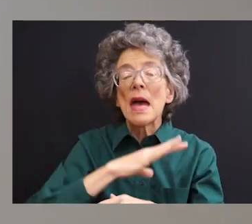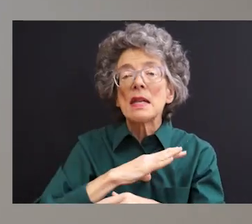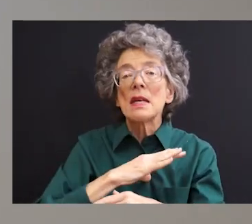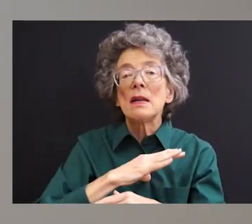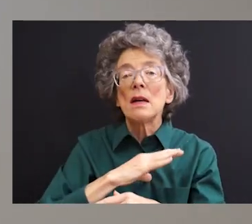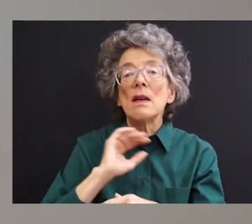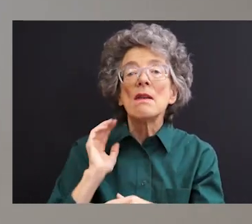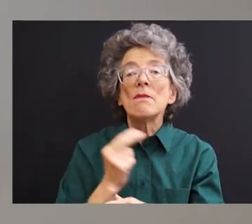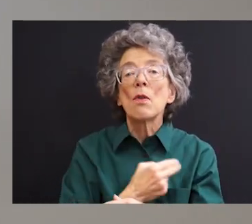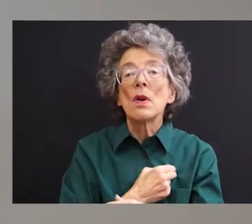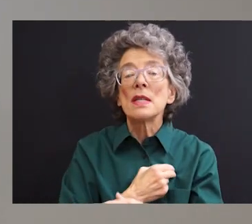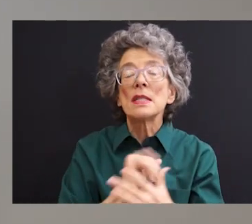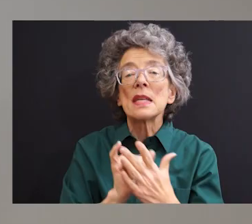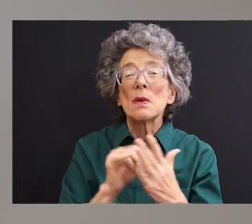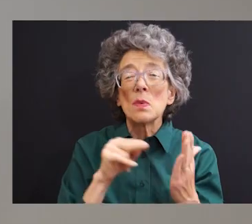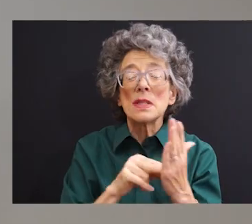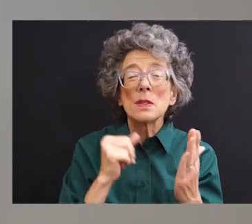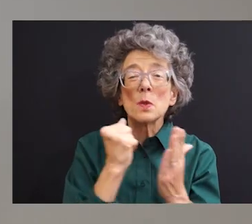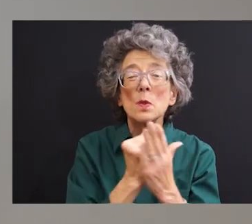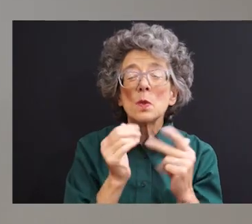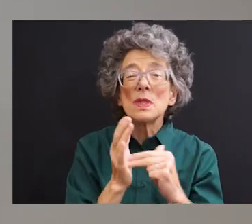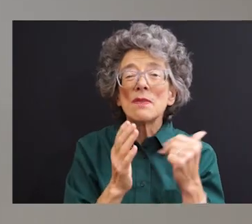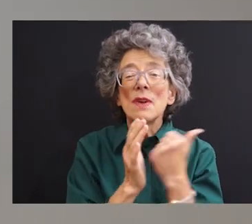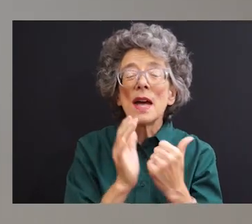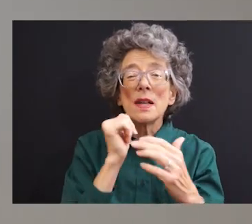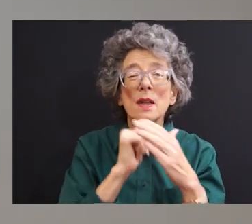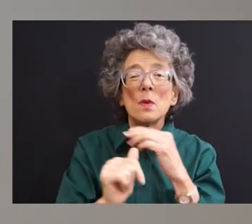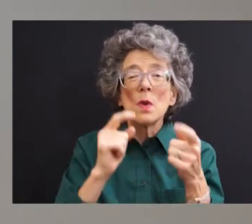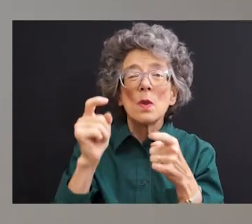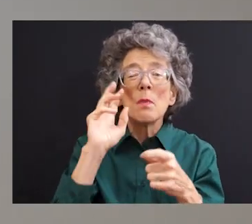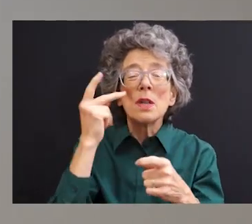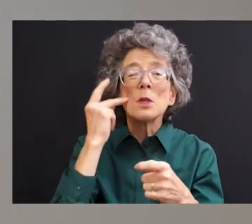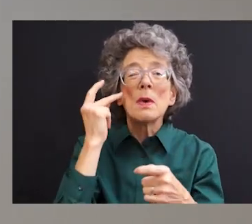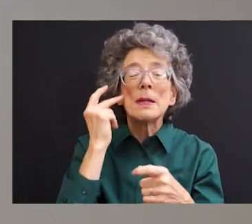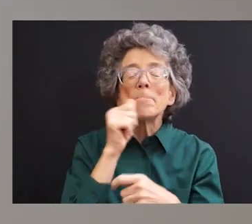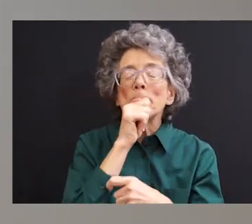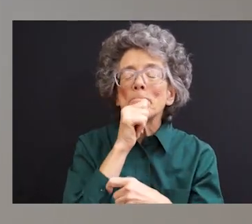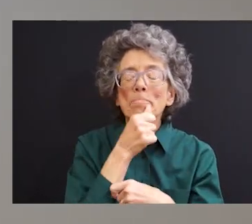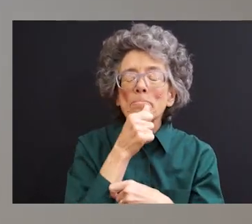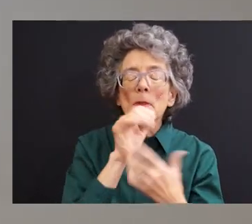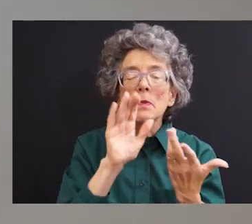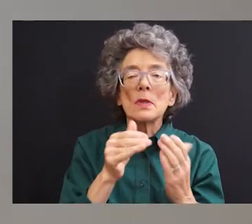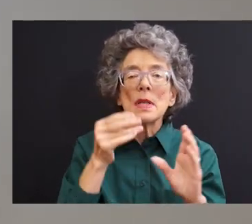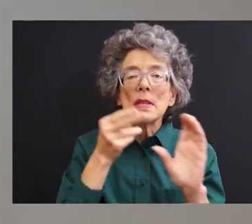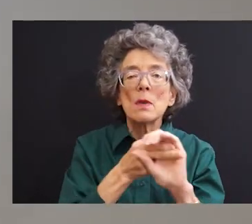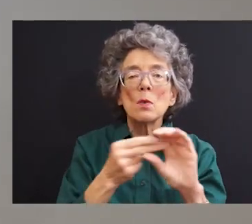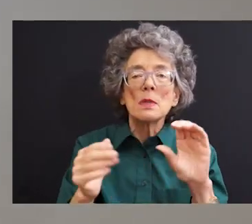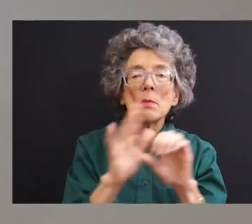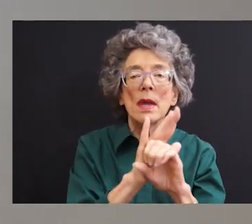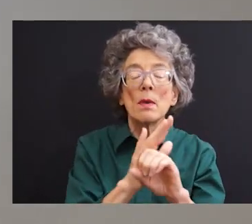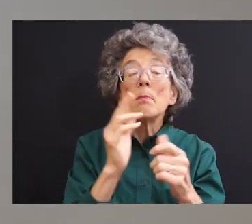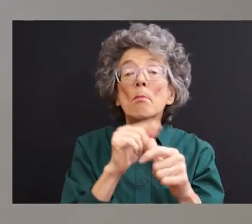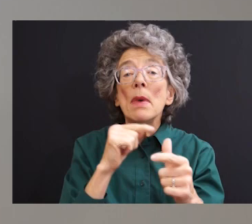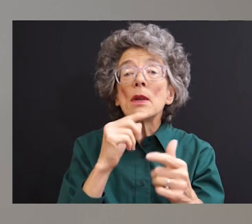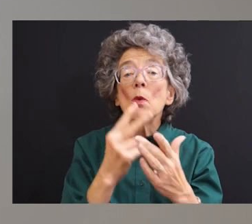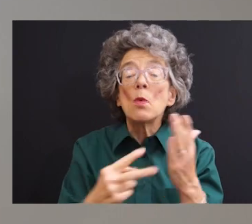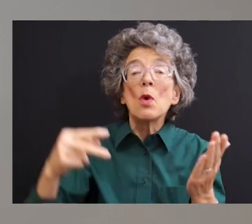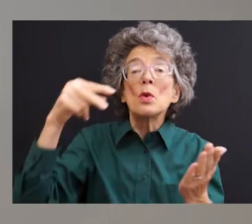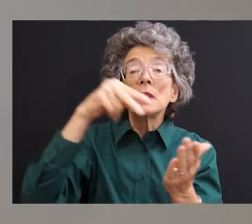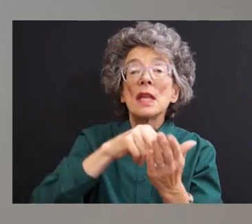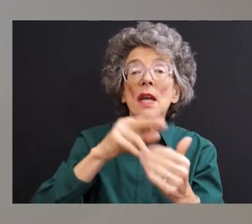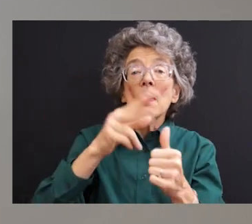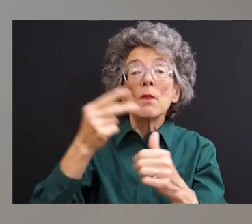our sake he was crucified under Pontius Pilate. He suffered death and was buried, and rose again on the third day,